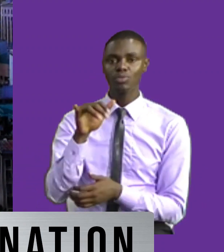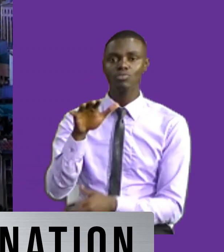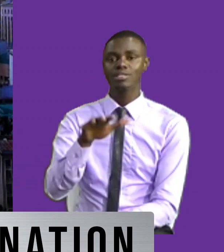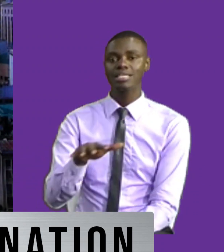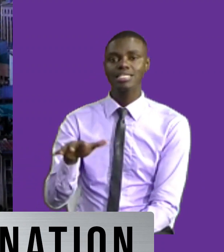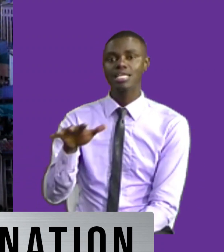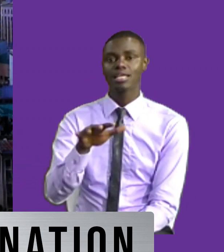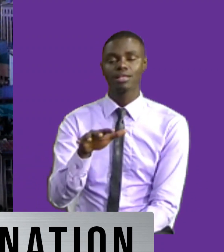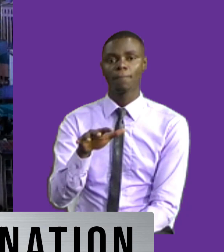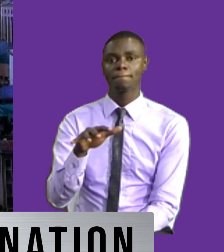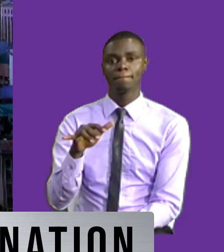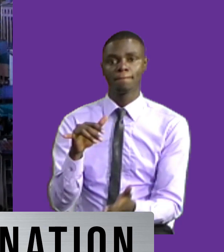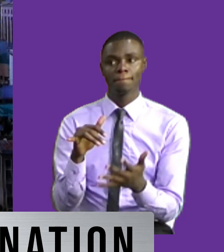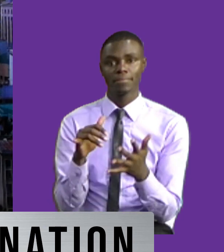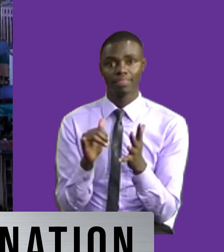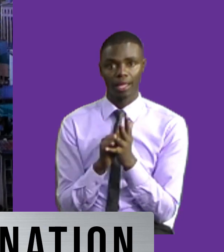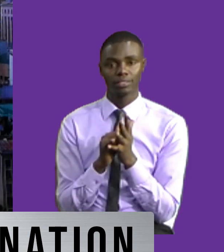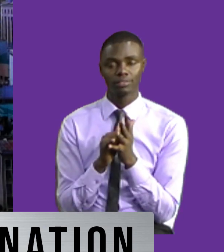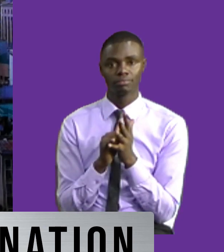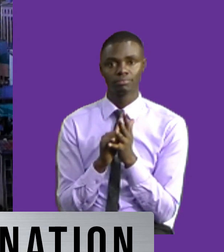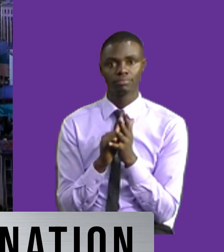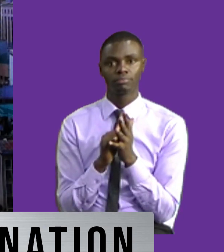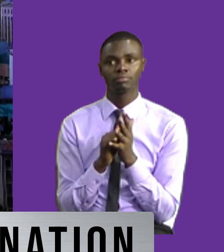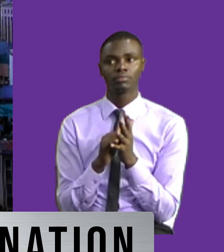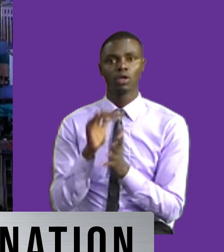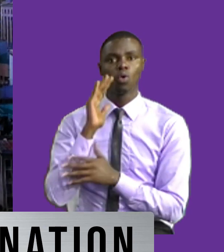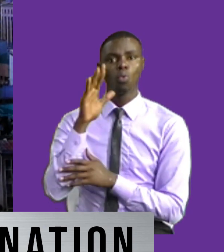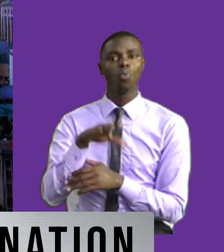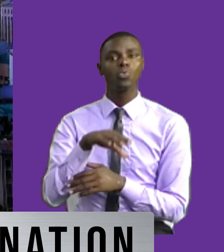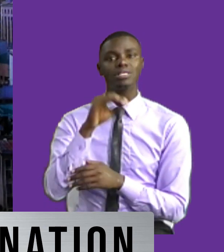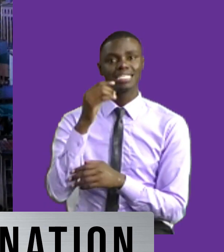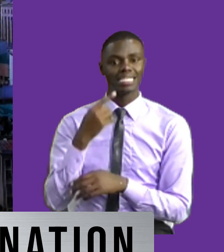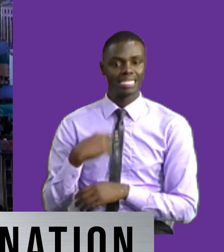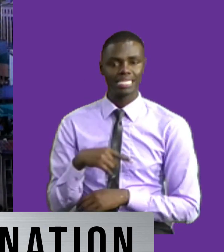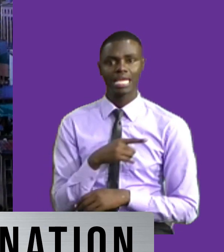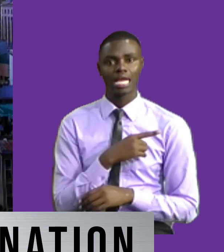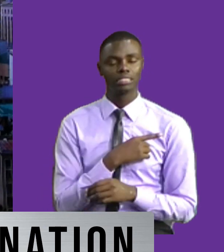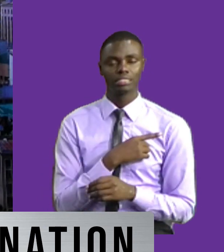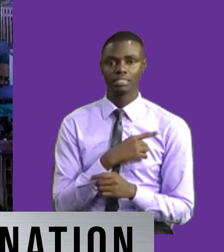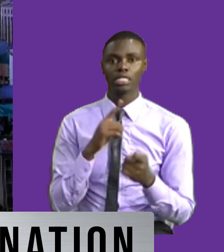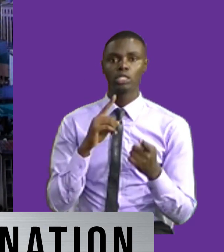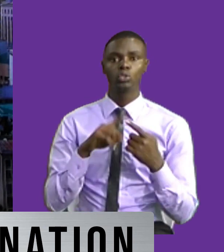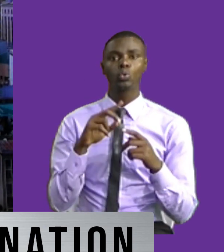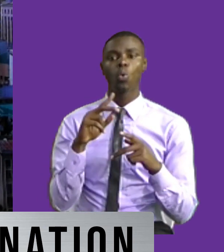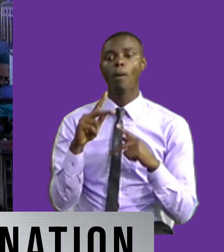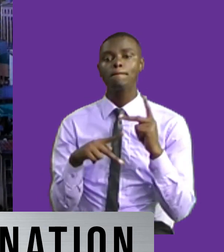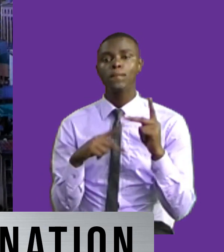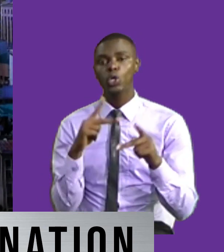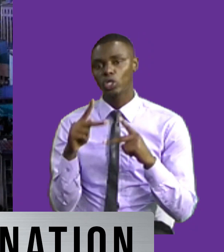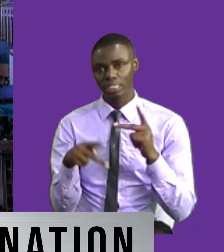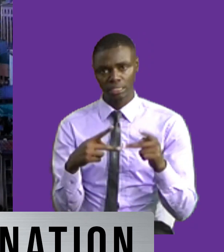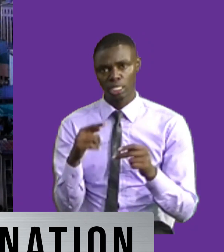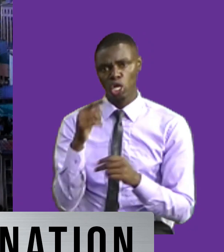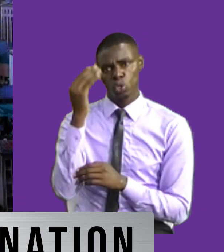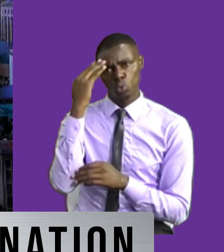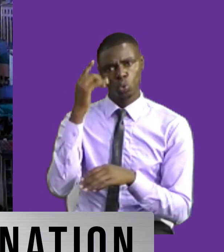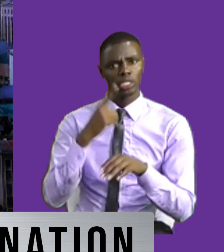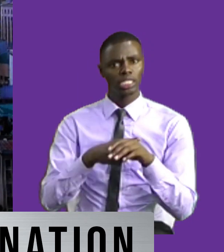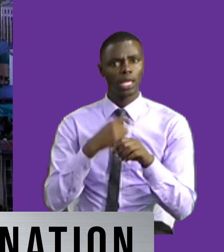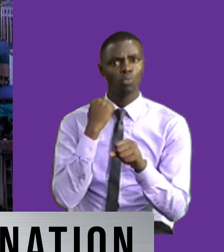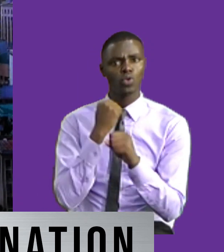area that would take us to processing. And when we are